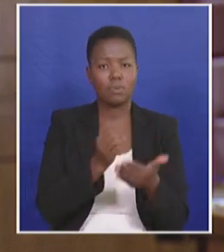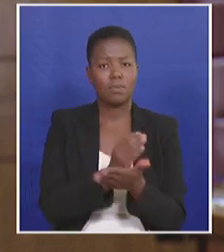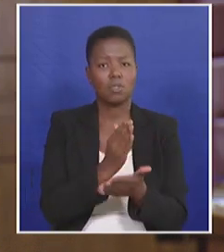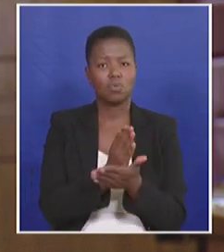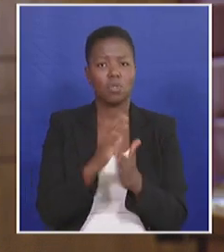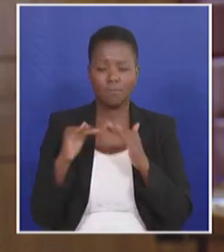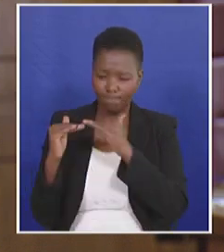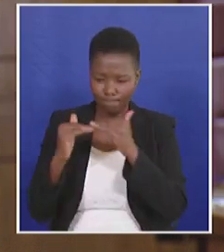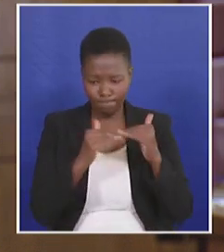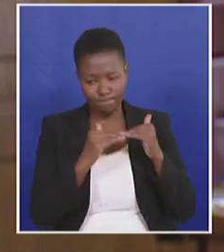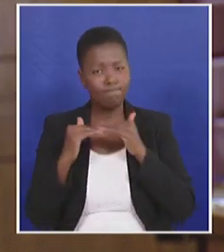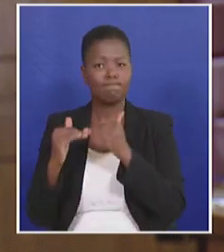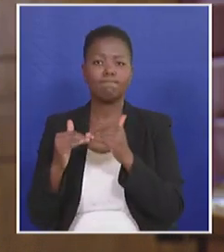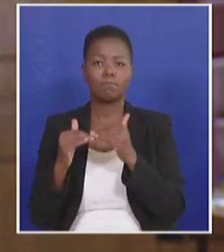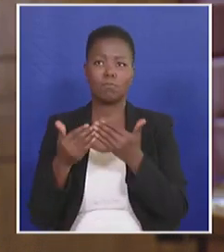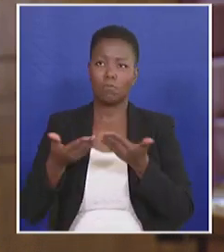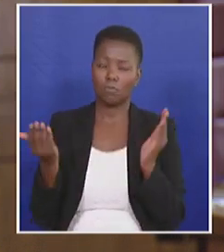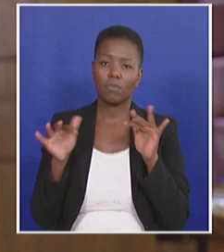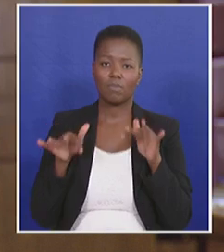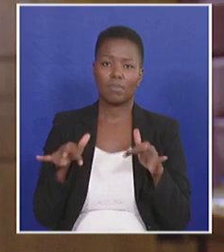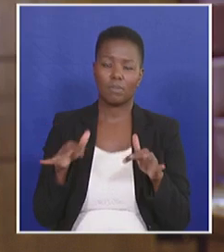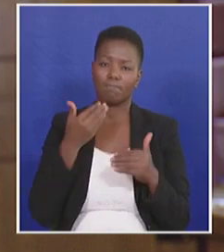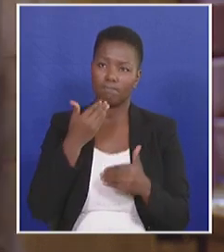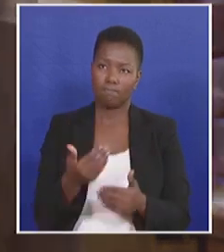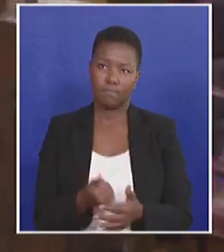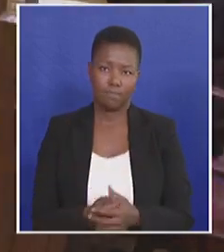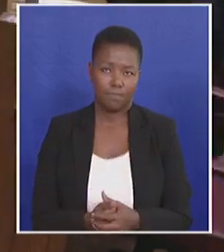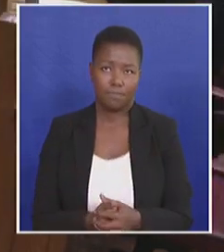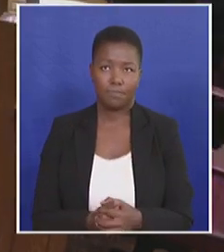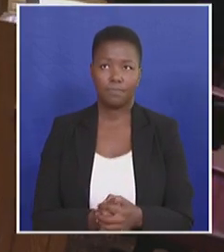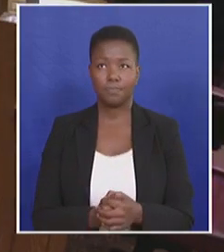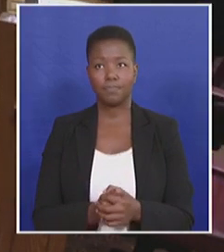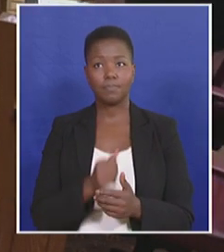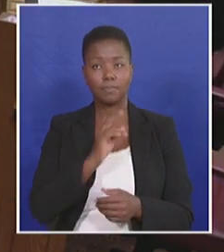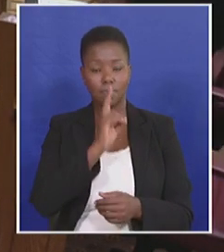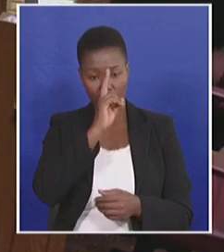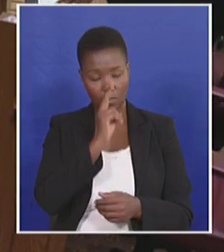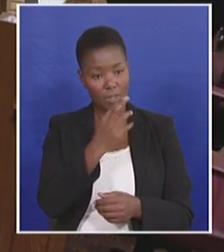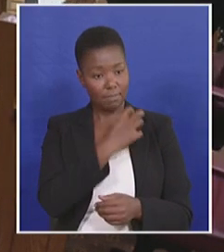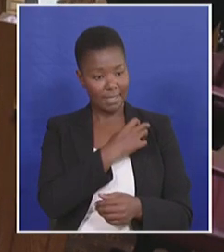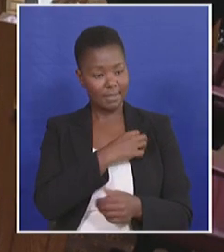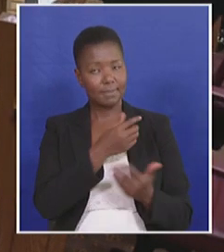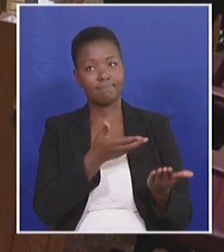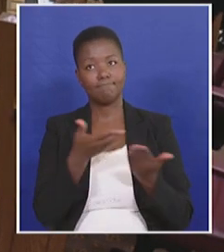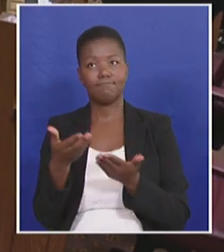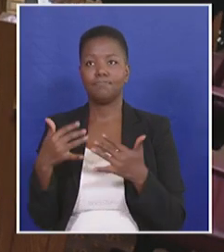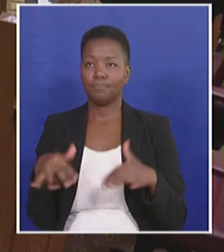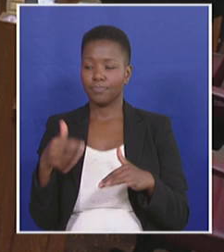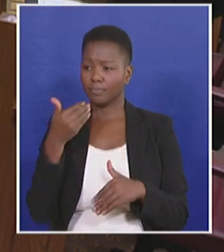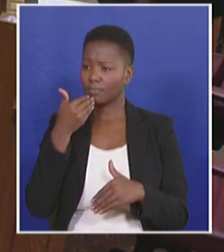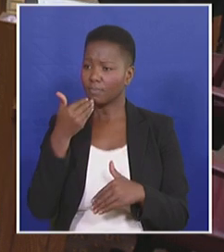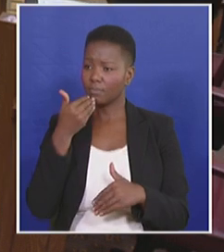or possible uneven resource allocation? Thank you, Honorable Chair. The Honorable the Minister. Thank you very much.